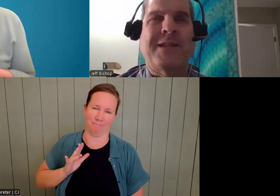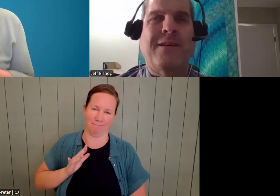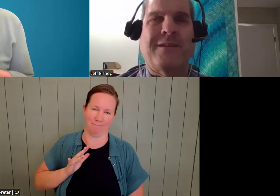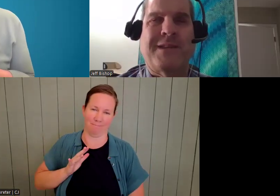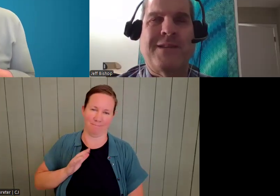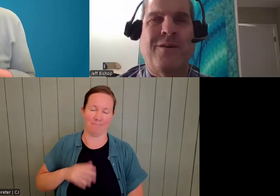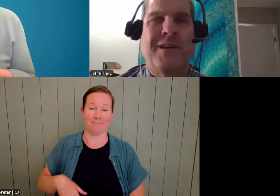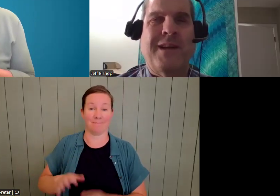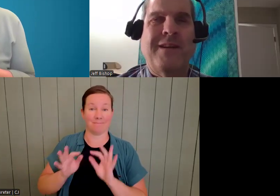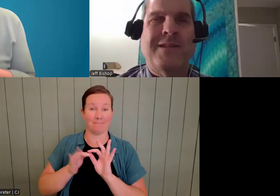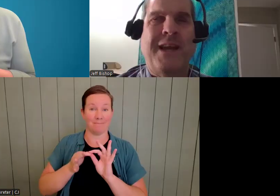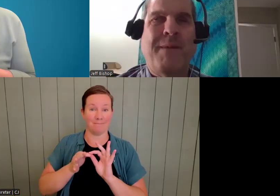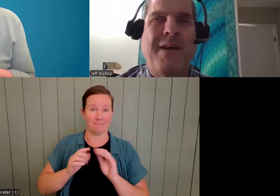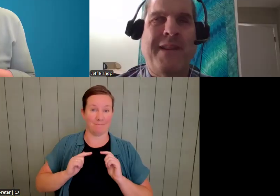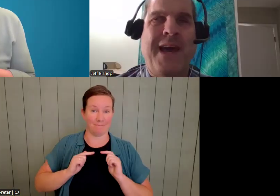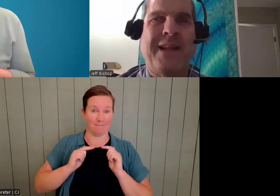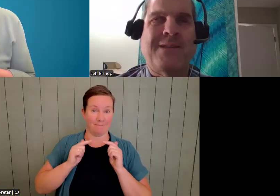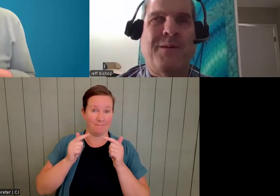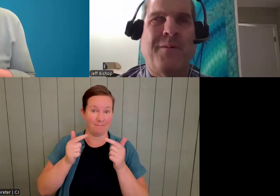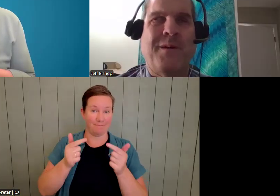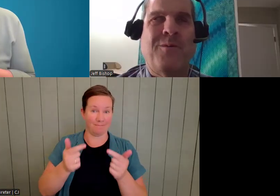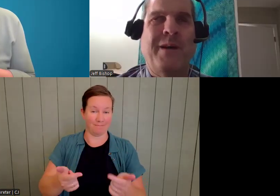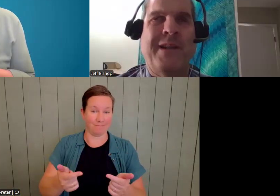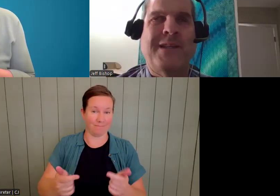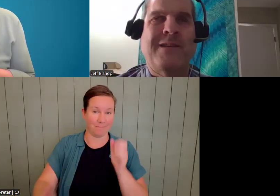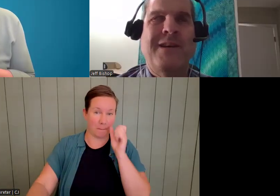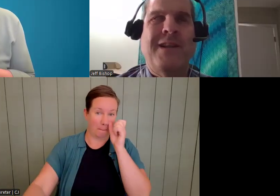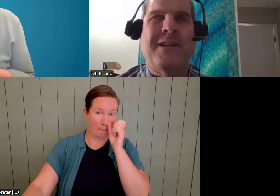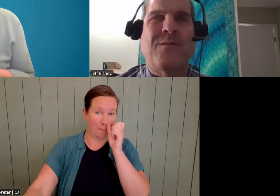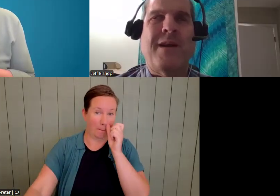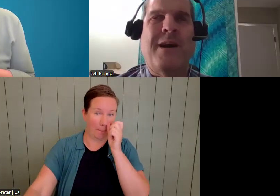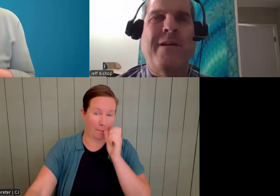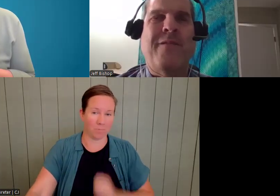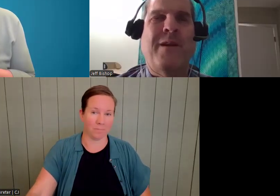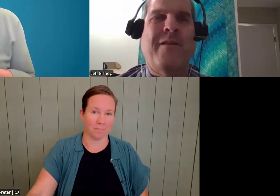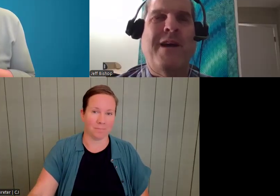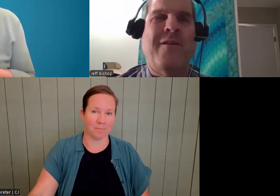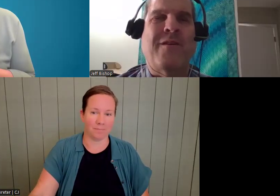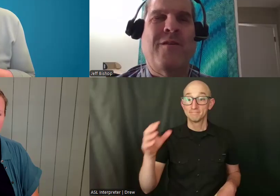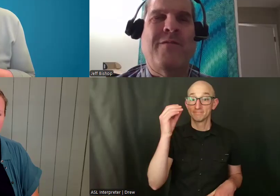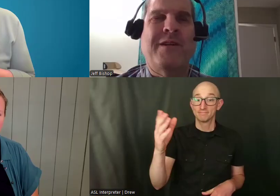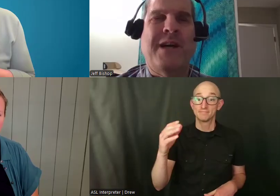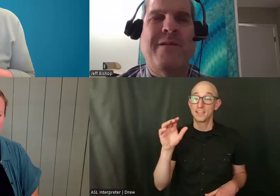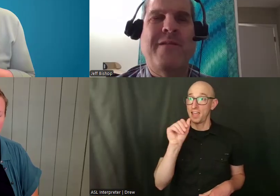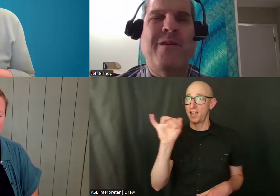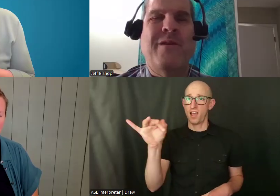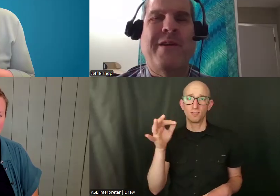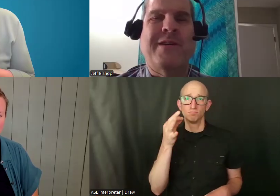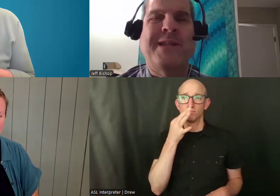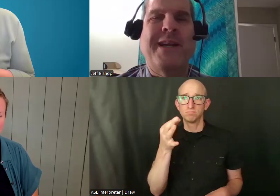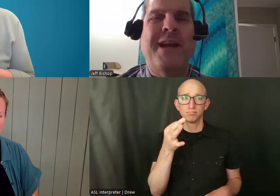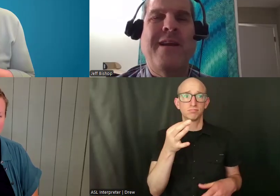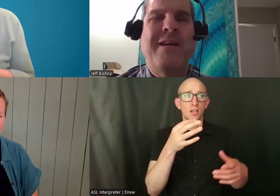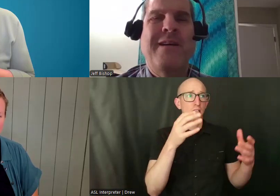interviewing skills. So stand by for that. That's really, really cool. And this is quite common if whether or not you're going for a job interview or